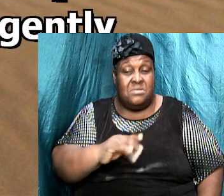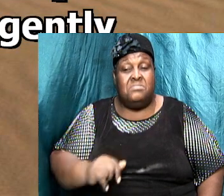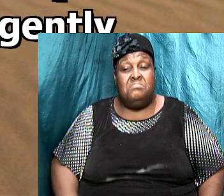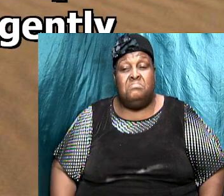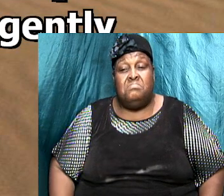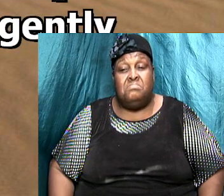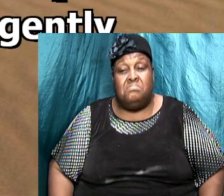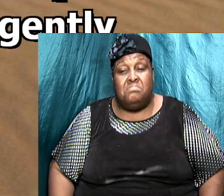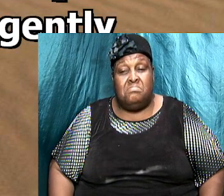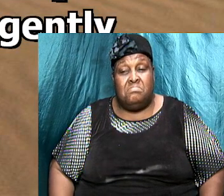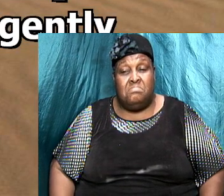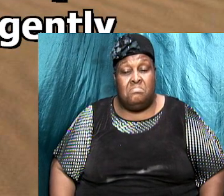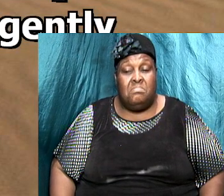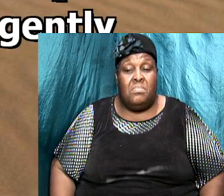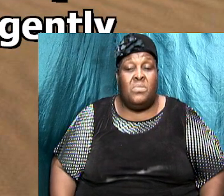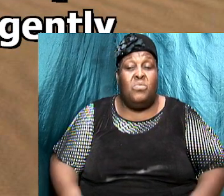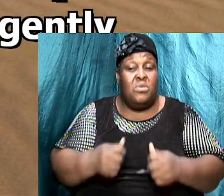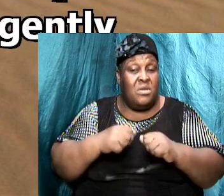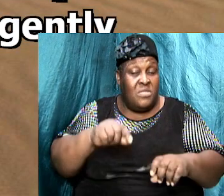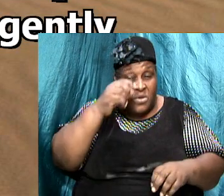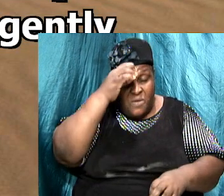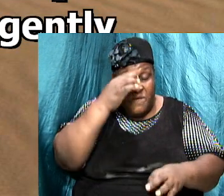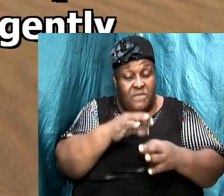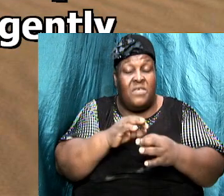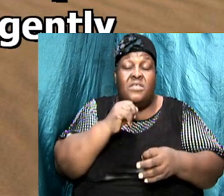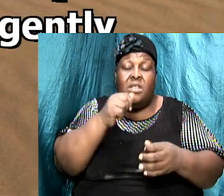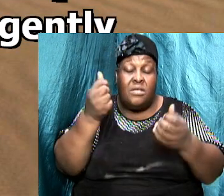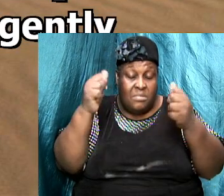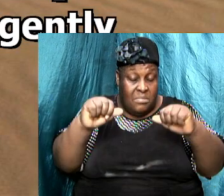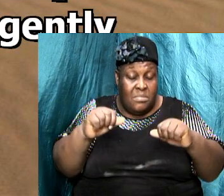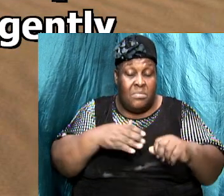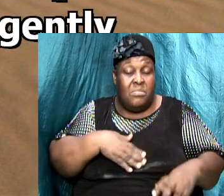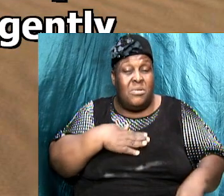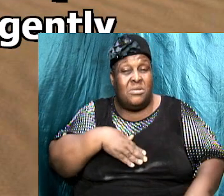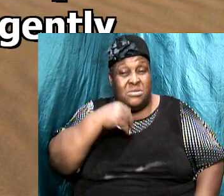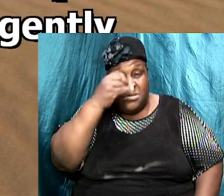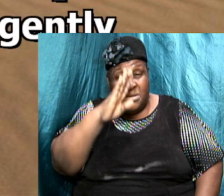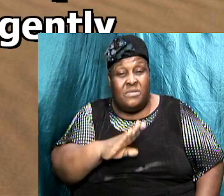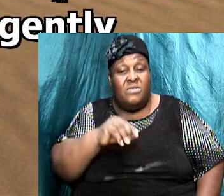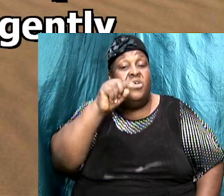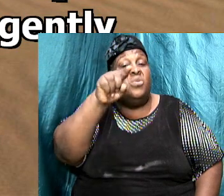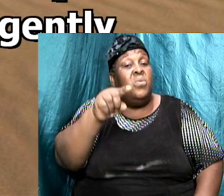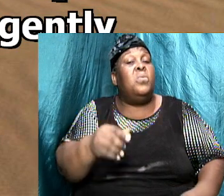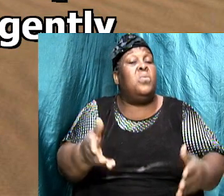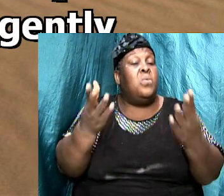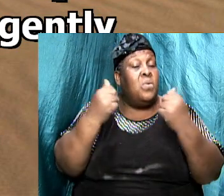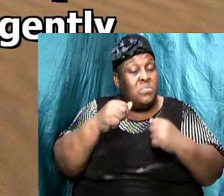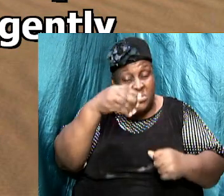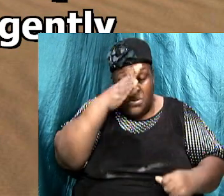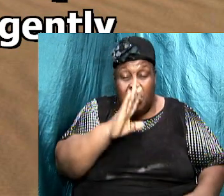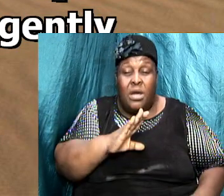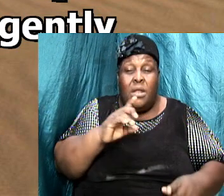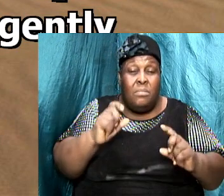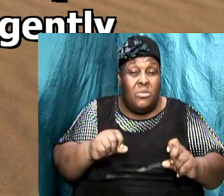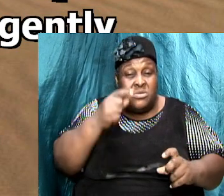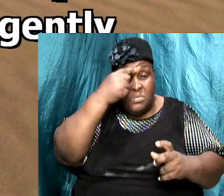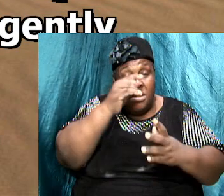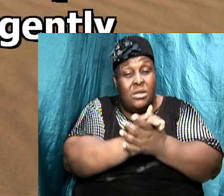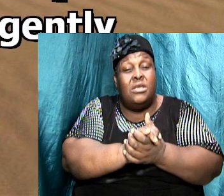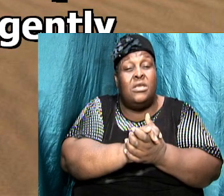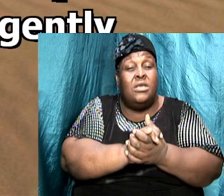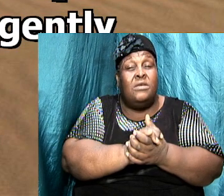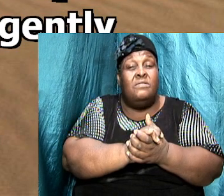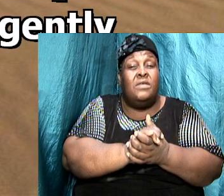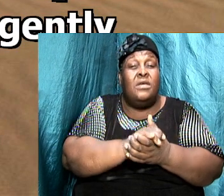And back to verse 6, but without faith it is impossible to please God. For he that cometh to God